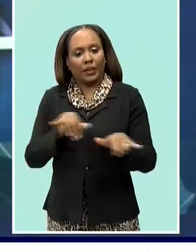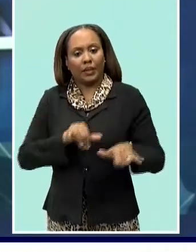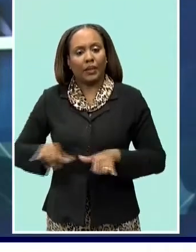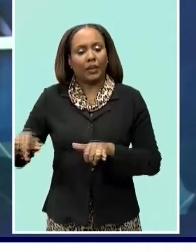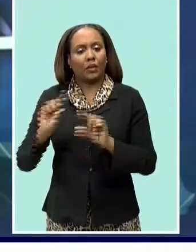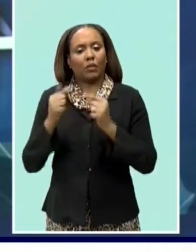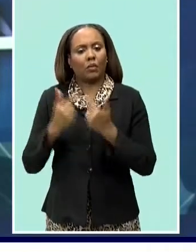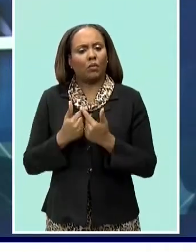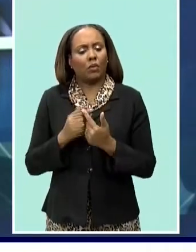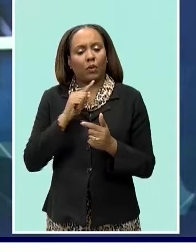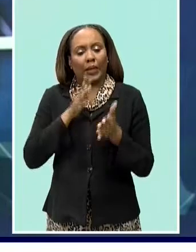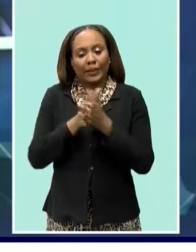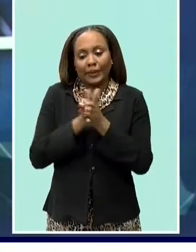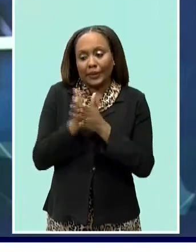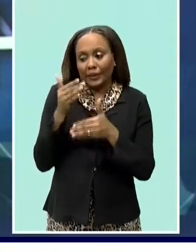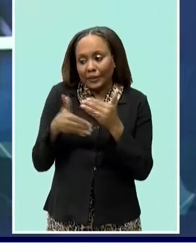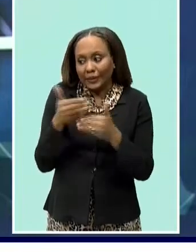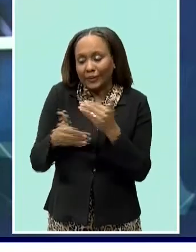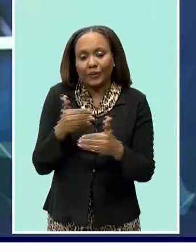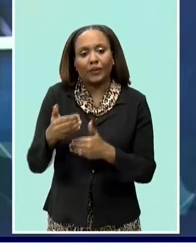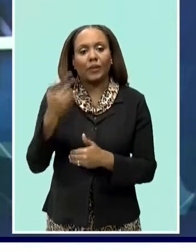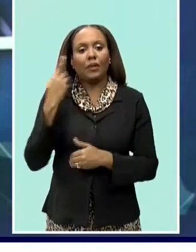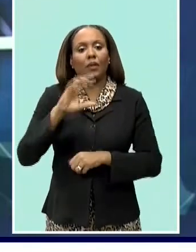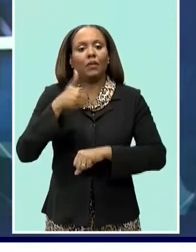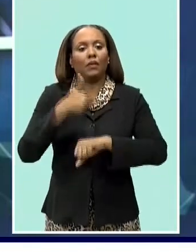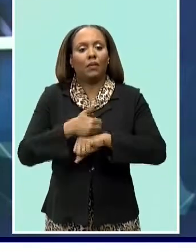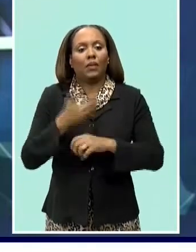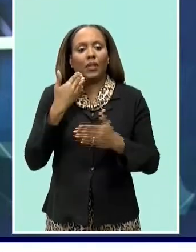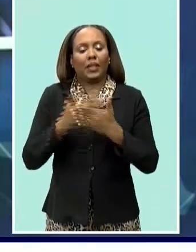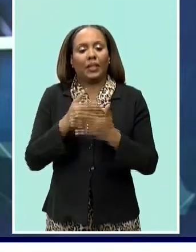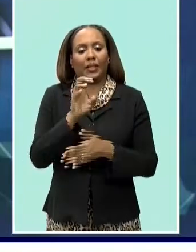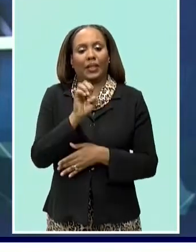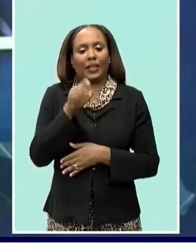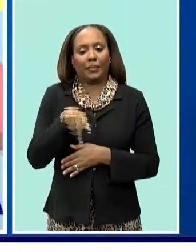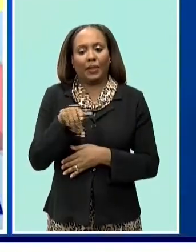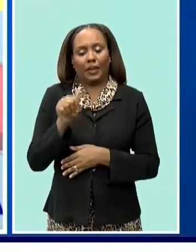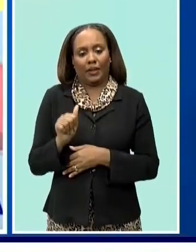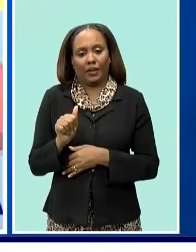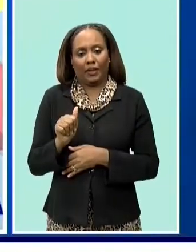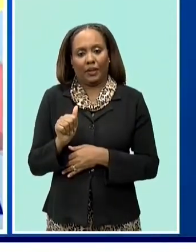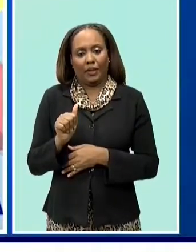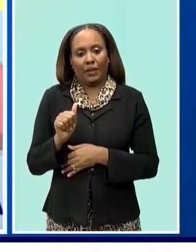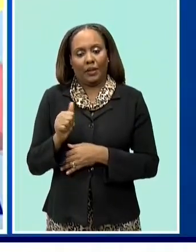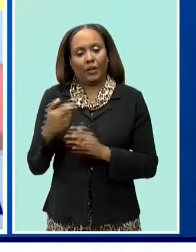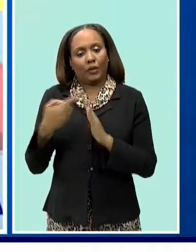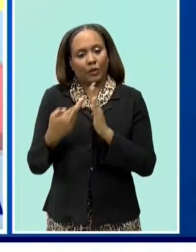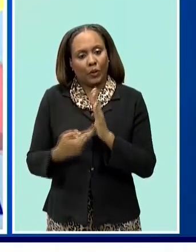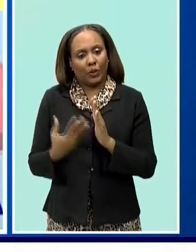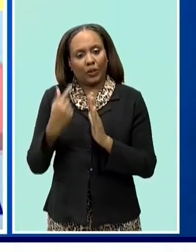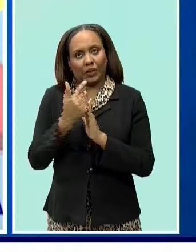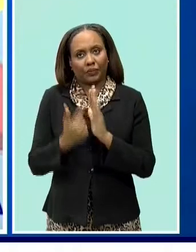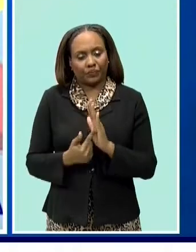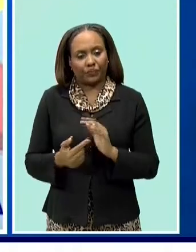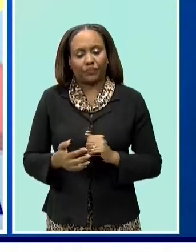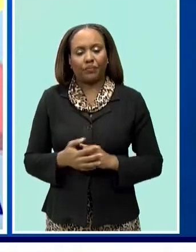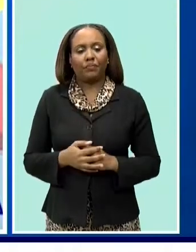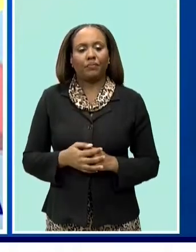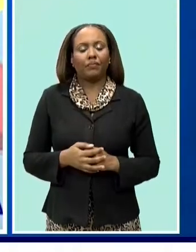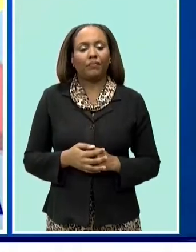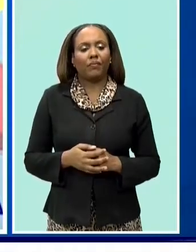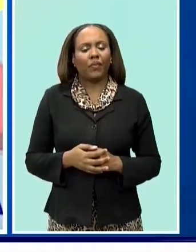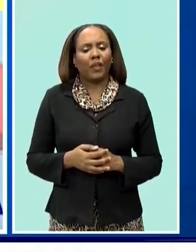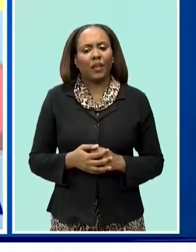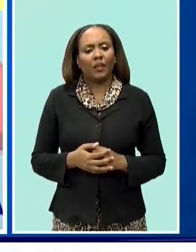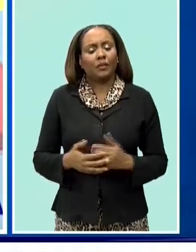to move forward in the implementation of EPA commitments. This project, thanks to the efforts of many people in this